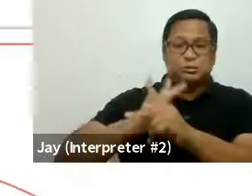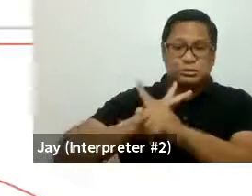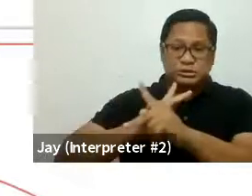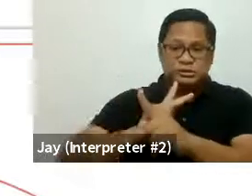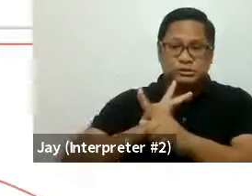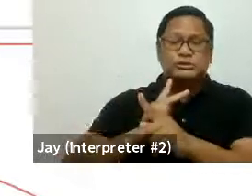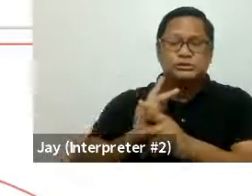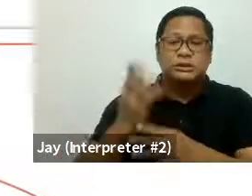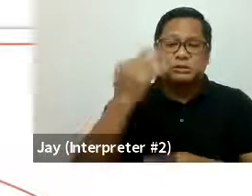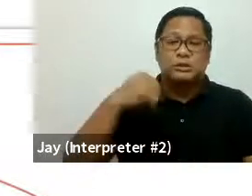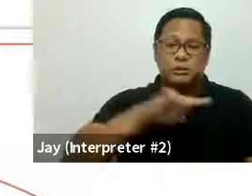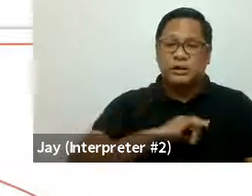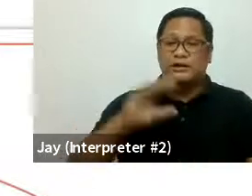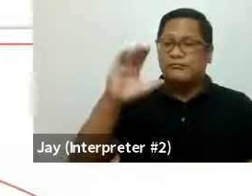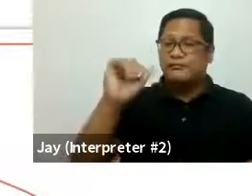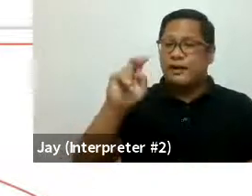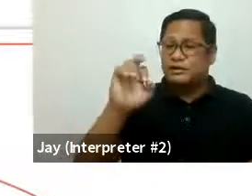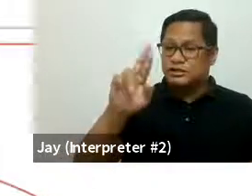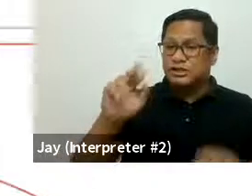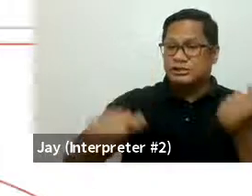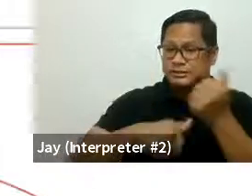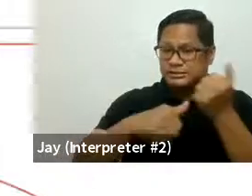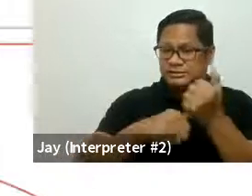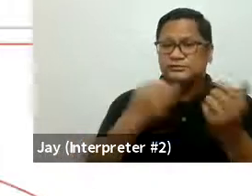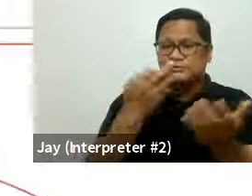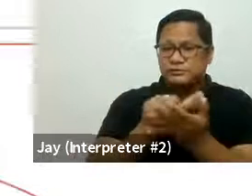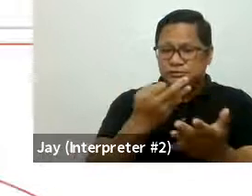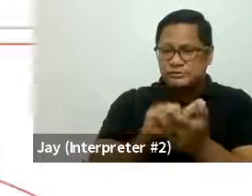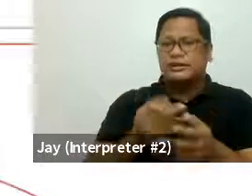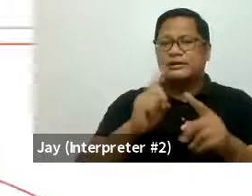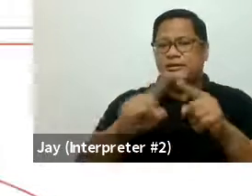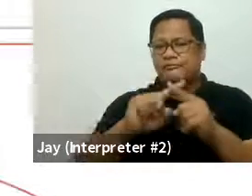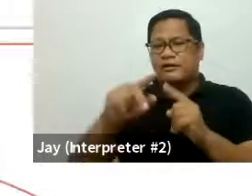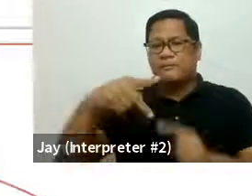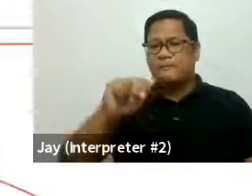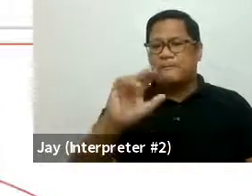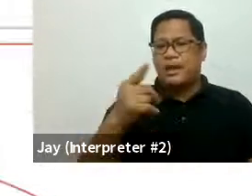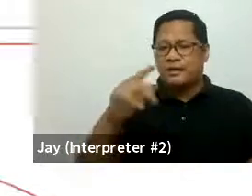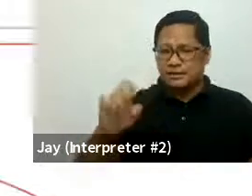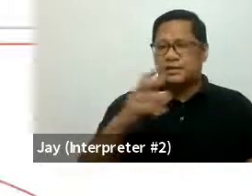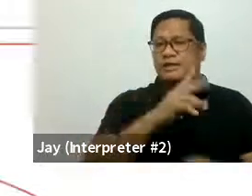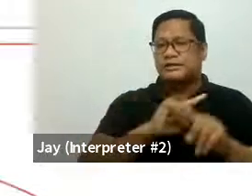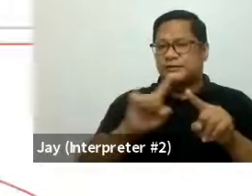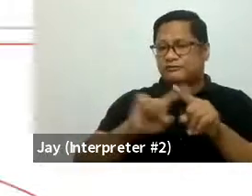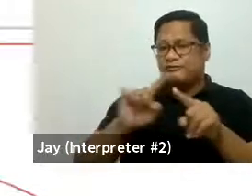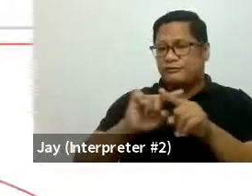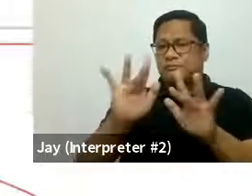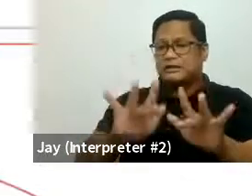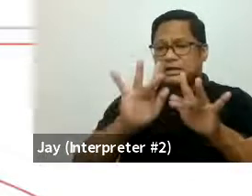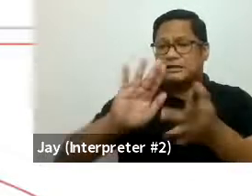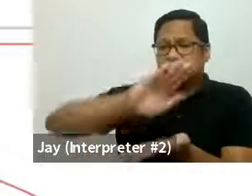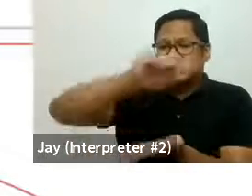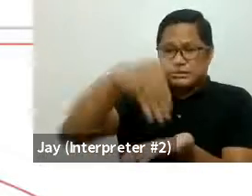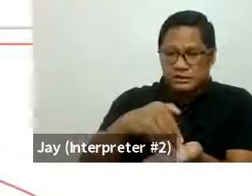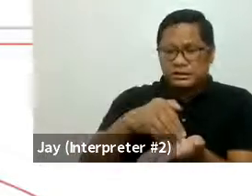have the Cancer Assistance Fund, the PhilHealth benefit packages, and even malasakit centers, as well as the cancer